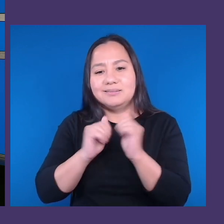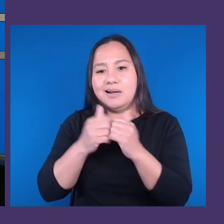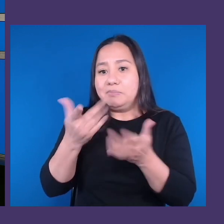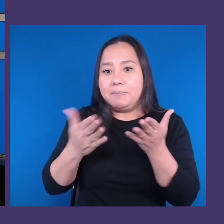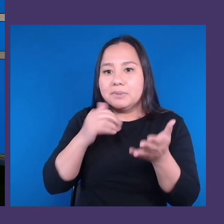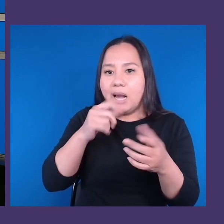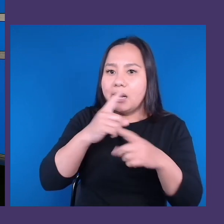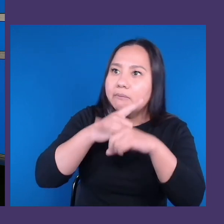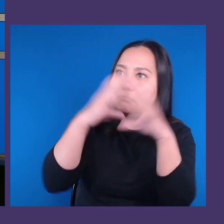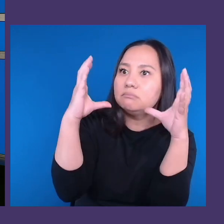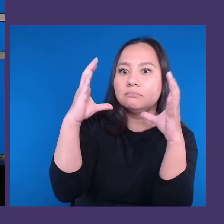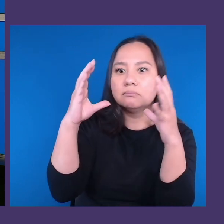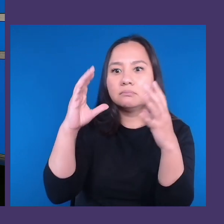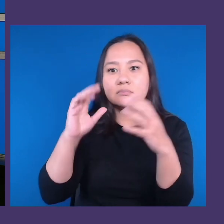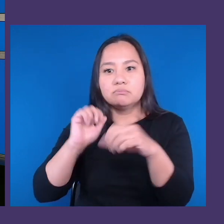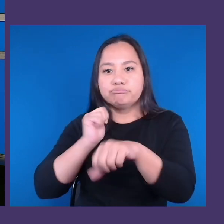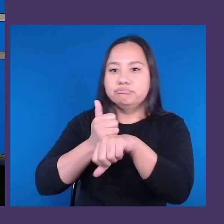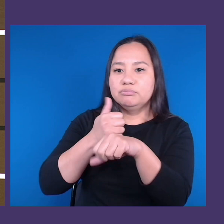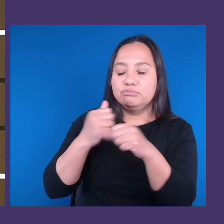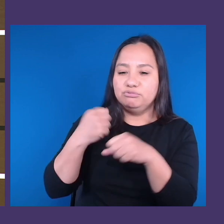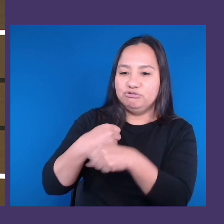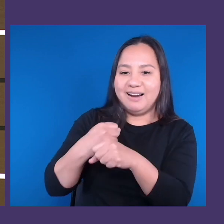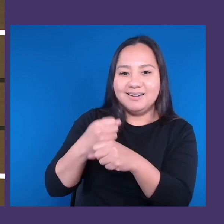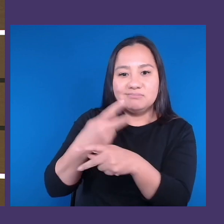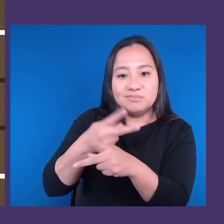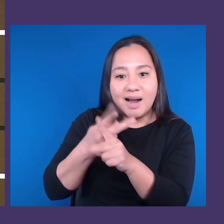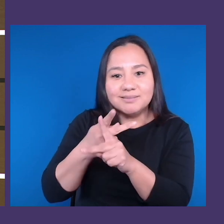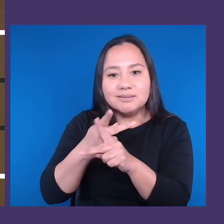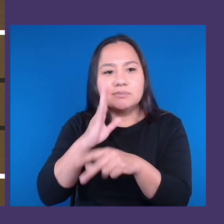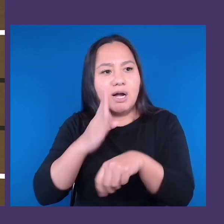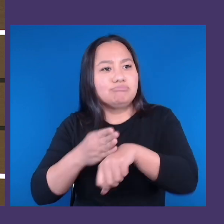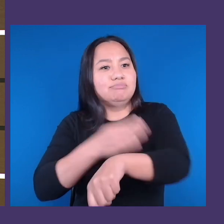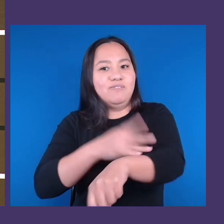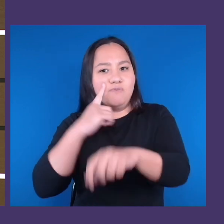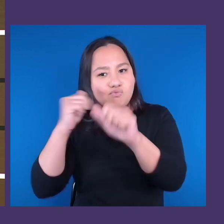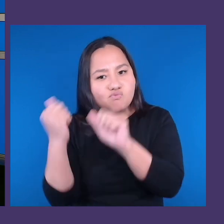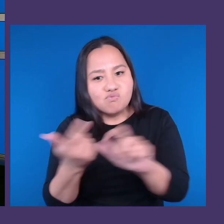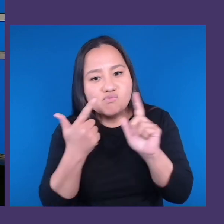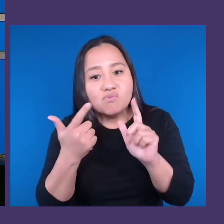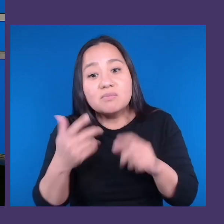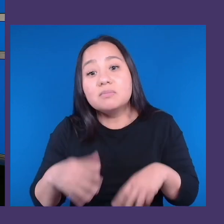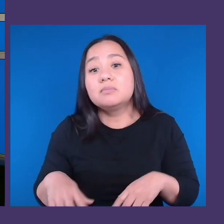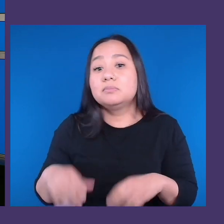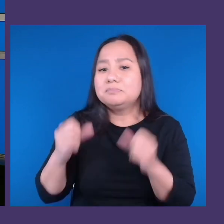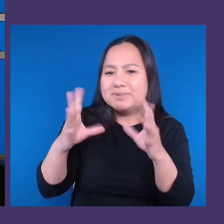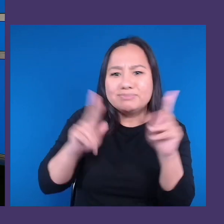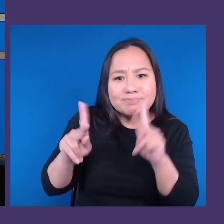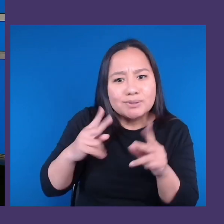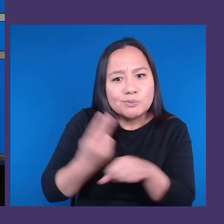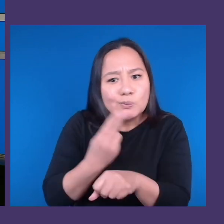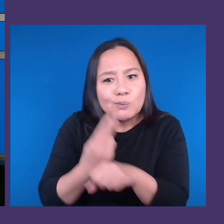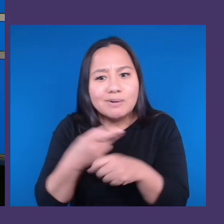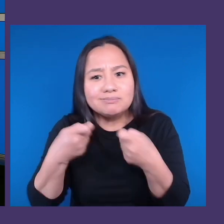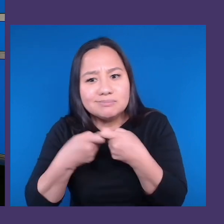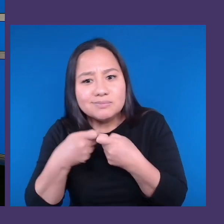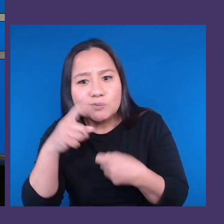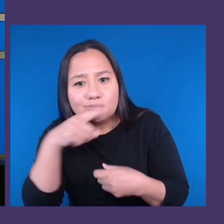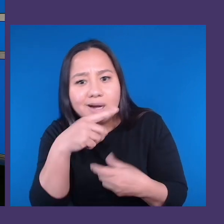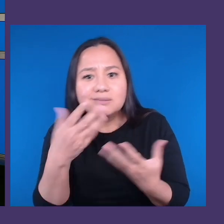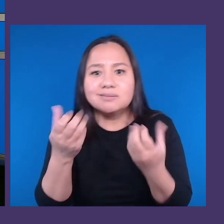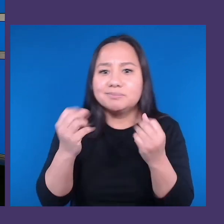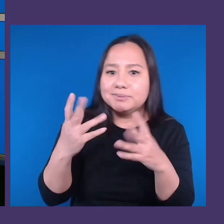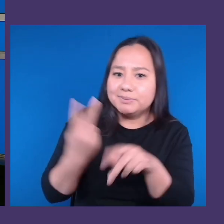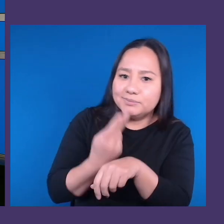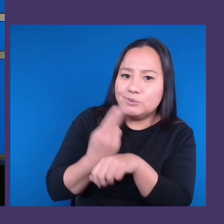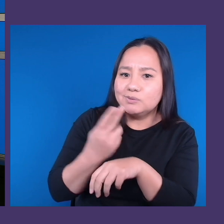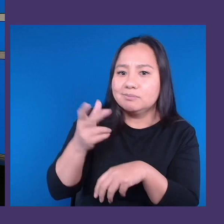for everyone. A lot of people use an electric toothbrush. I'm one of them. A lot of people listen to